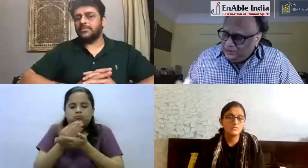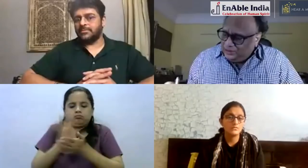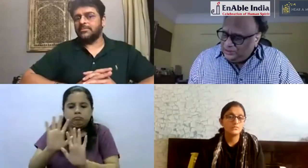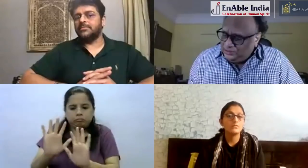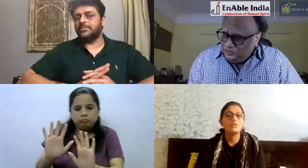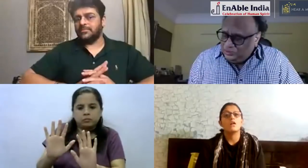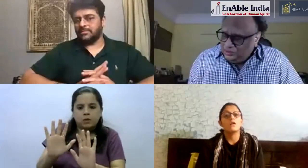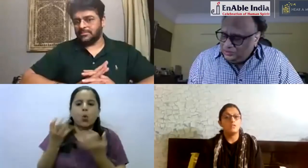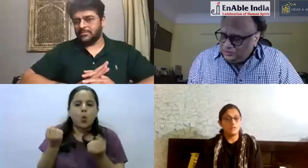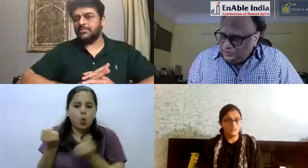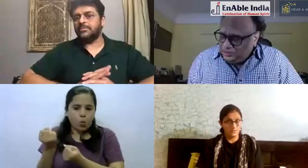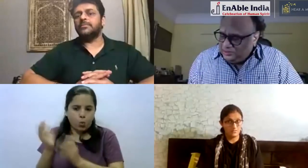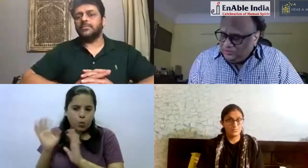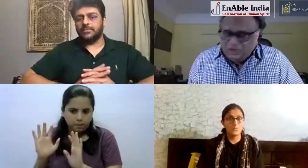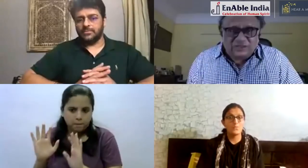Uh,